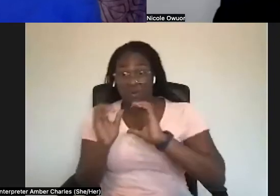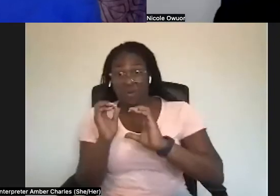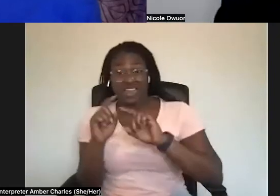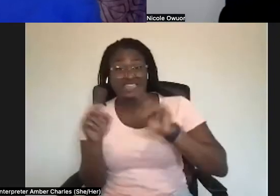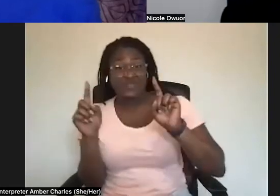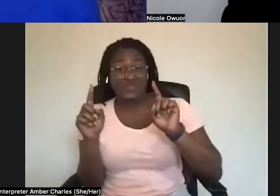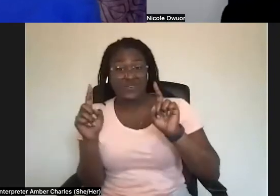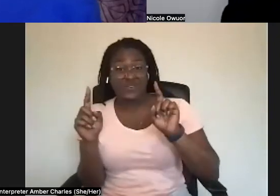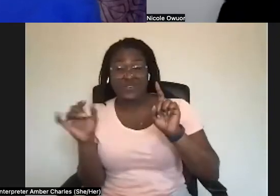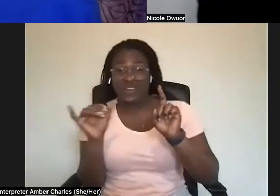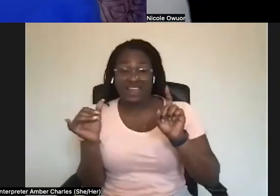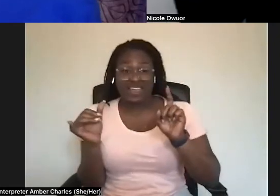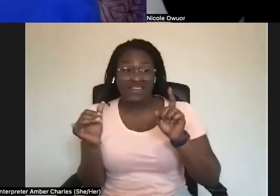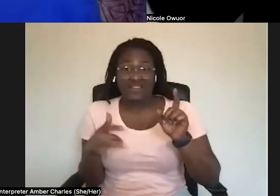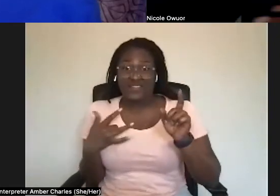the onus on me